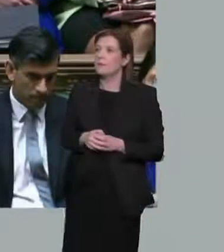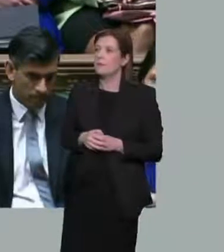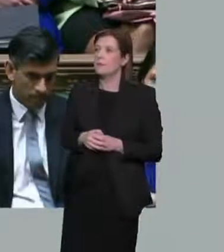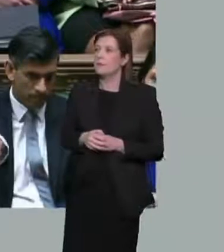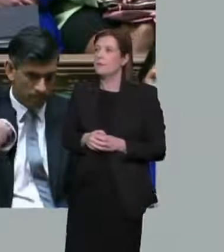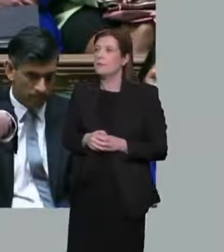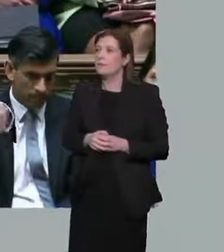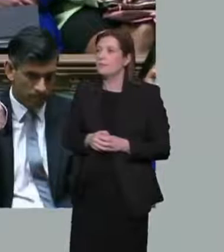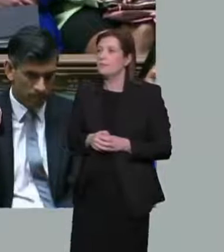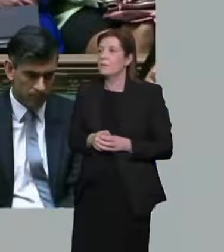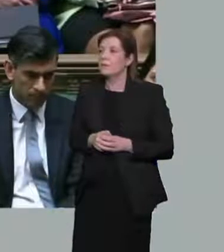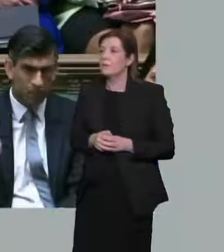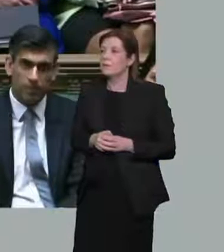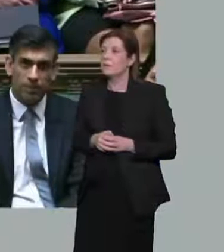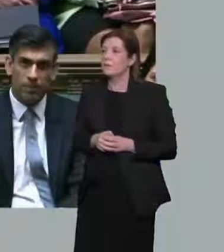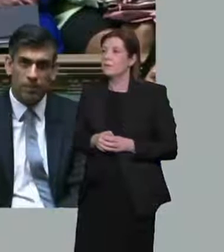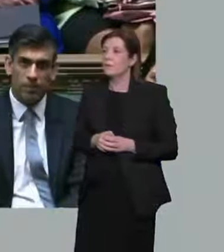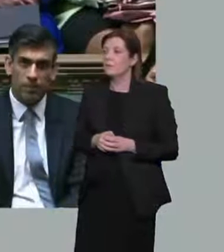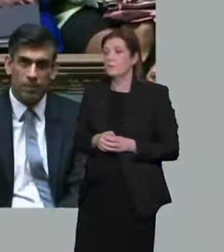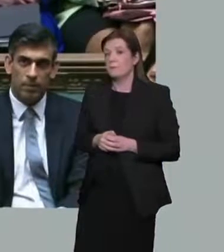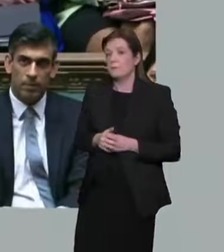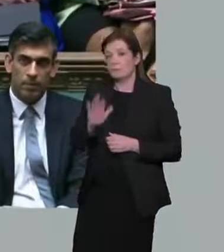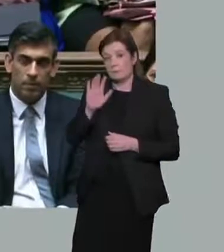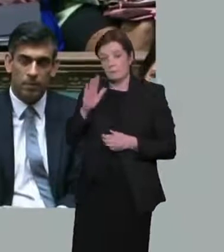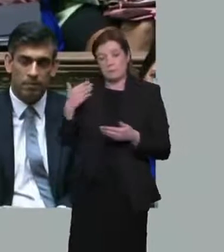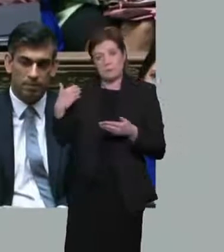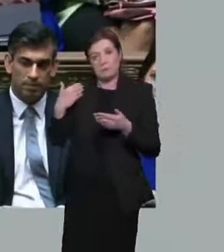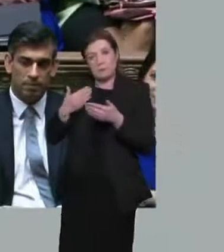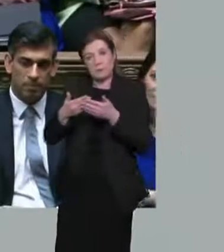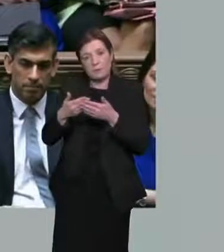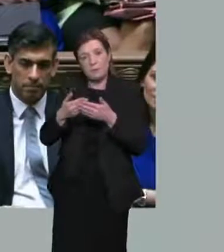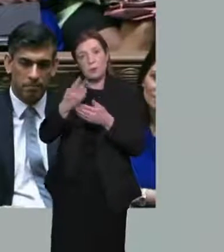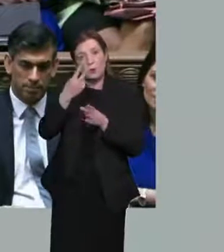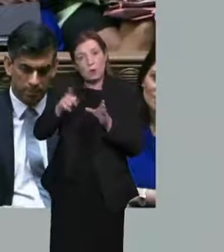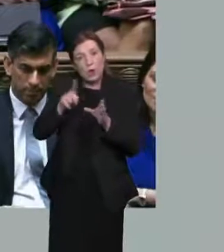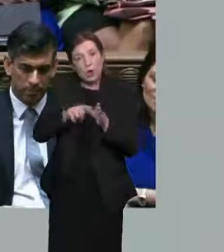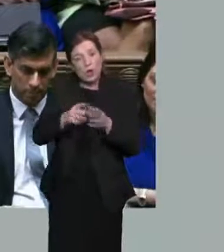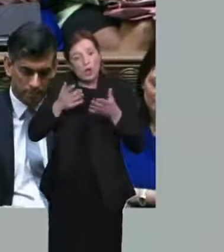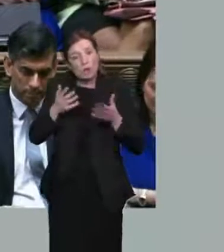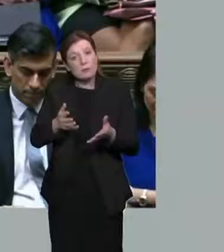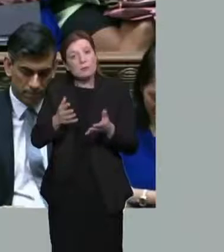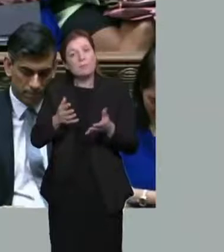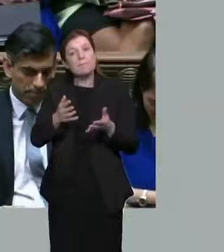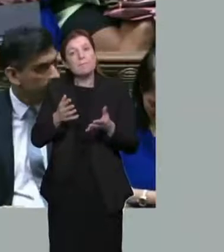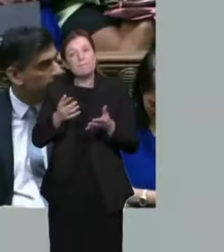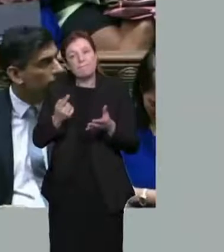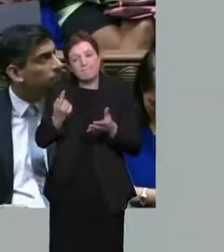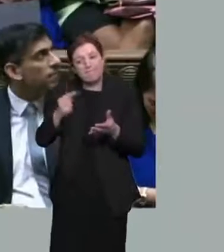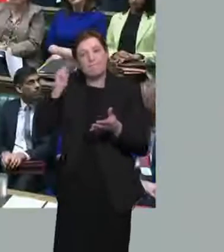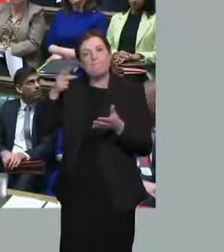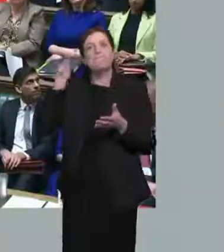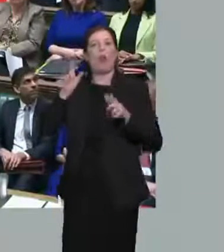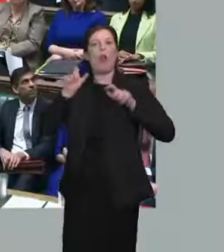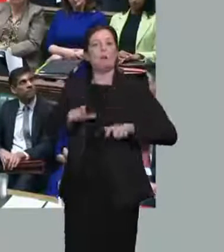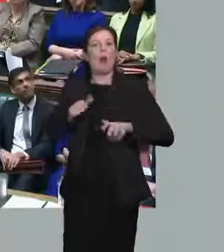is a historic moment for this country, actually, because it's now 2 years since 2 years to the day that we went into lockdown.